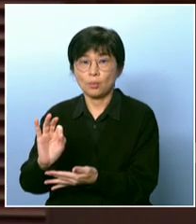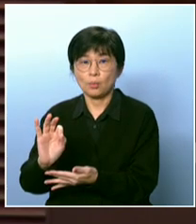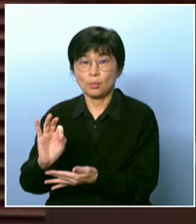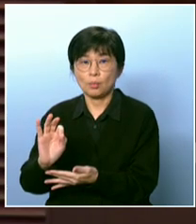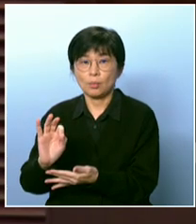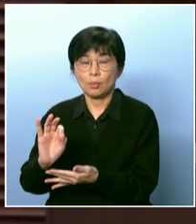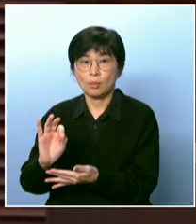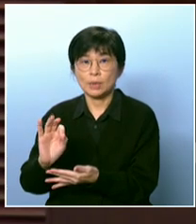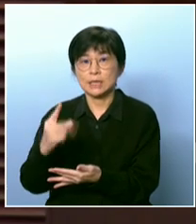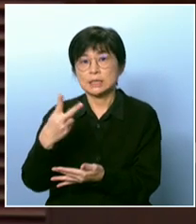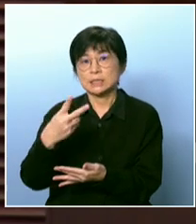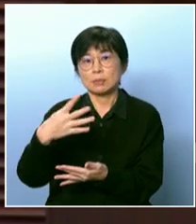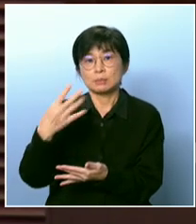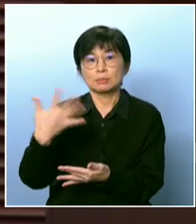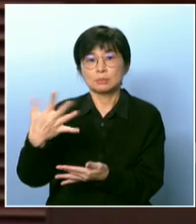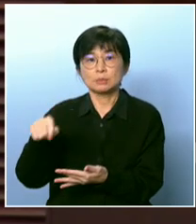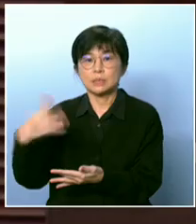45.9% have a